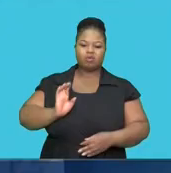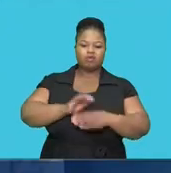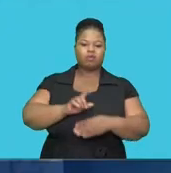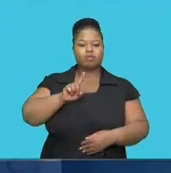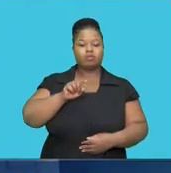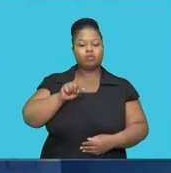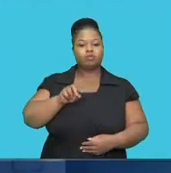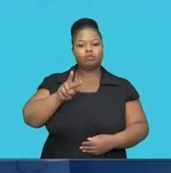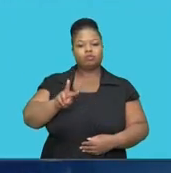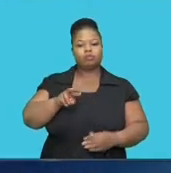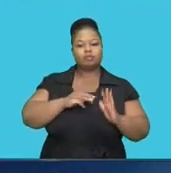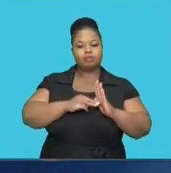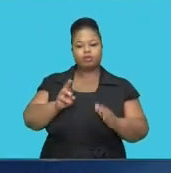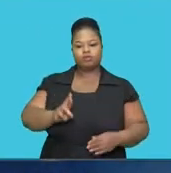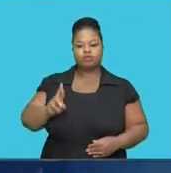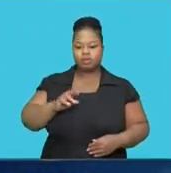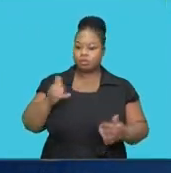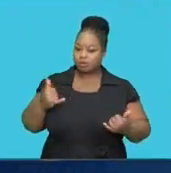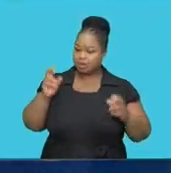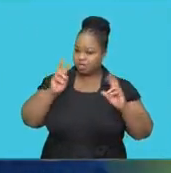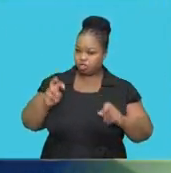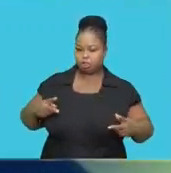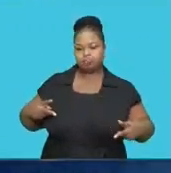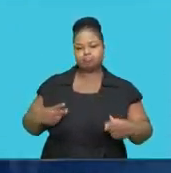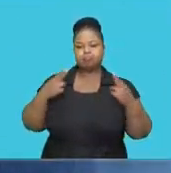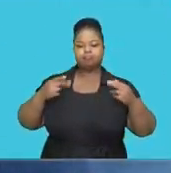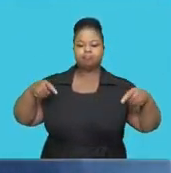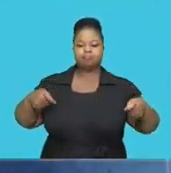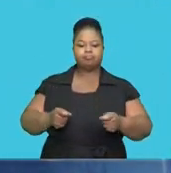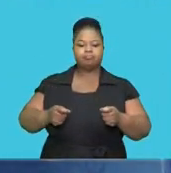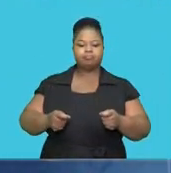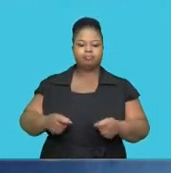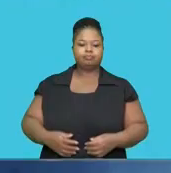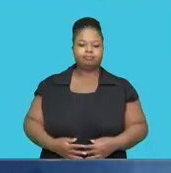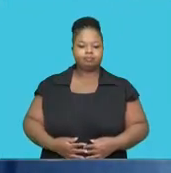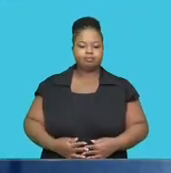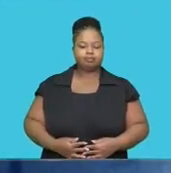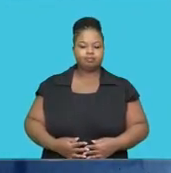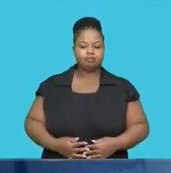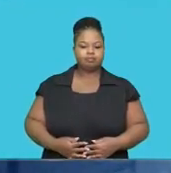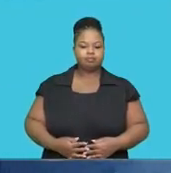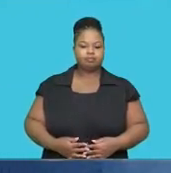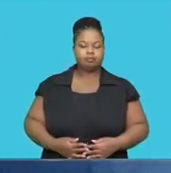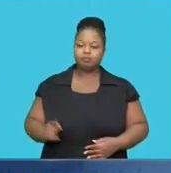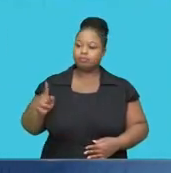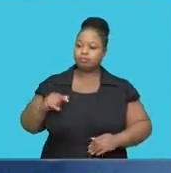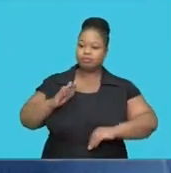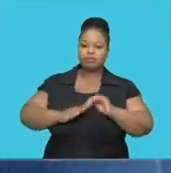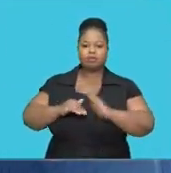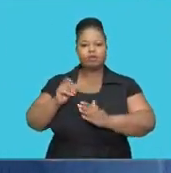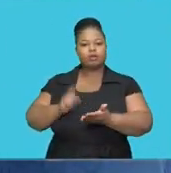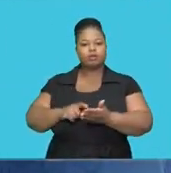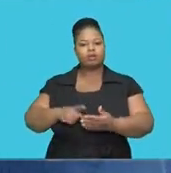1.2 million rand. They've just cut off, you know, the electricity to the building. This building is owing